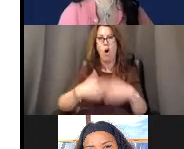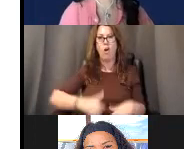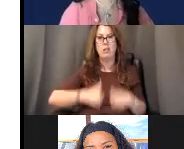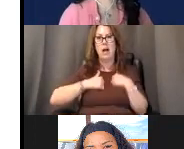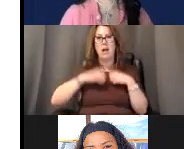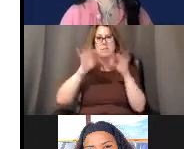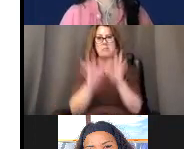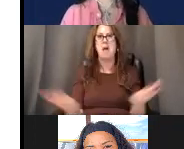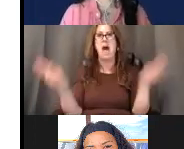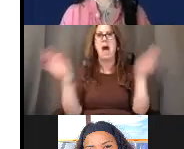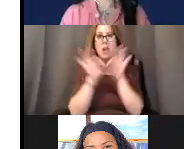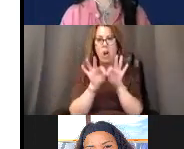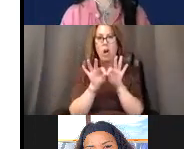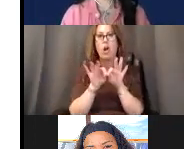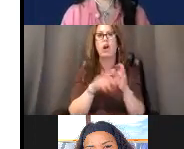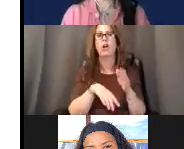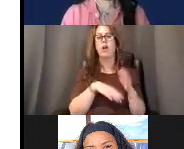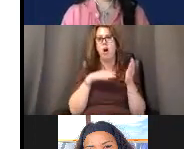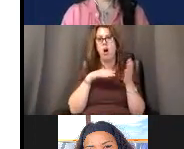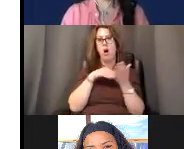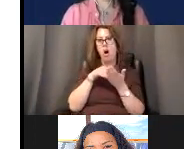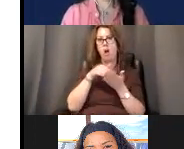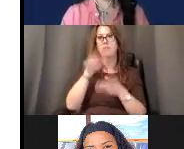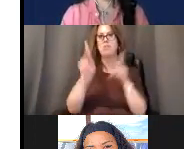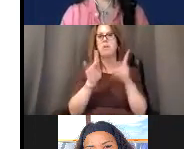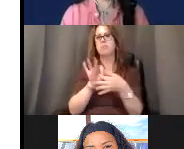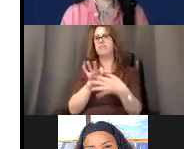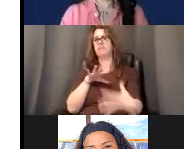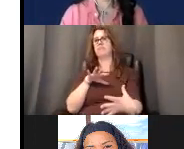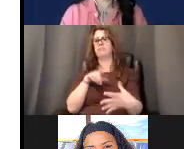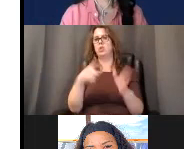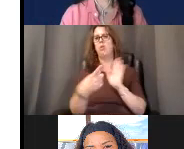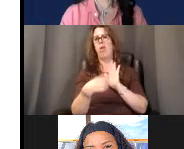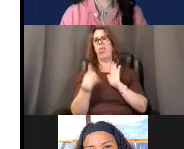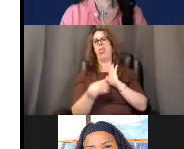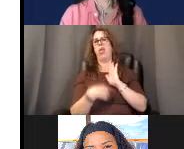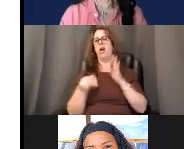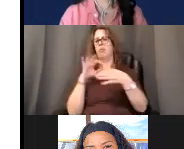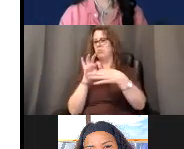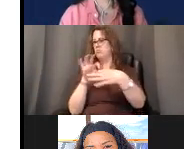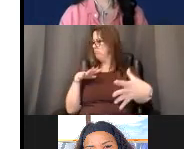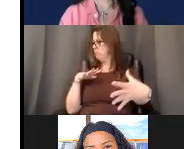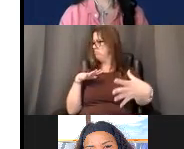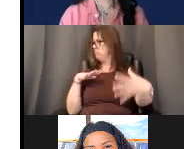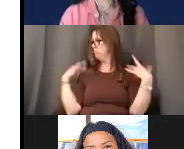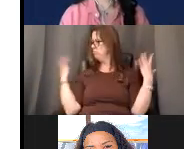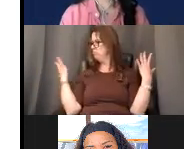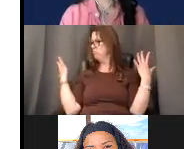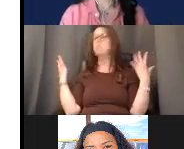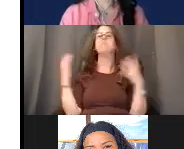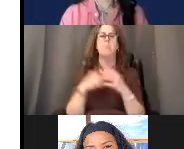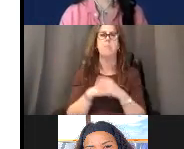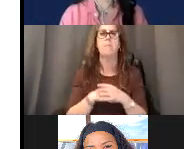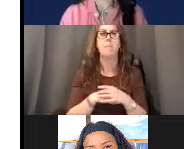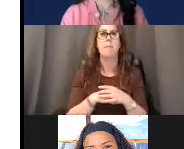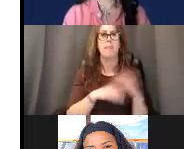people will disengage from this conversation because they feel like they're being personally attacked, right? And then as we move to the right, we